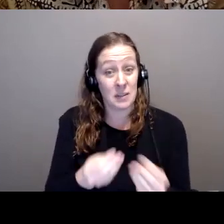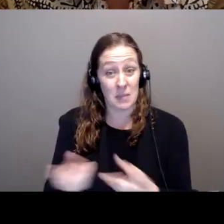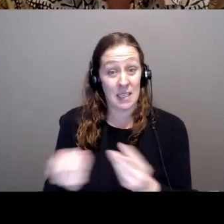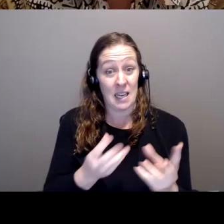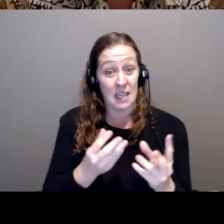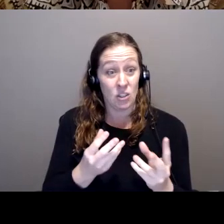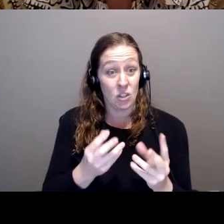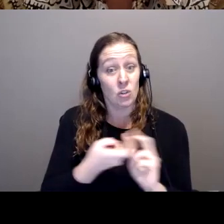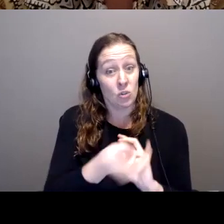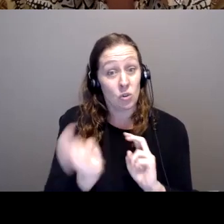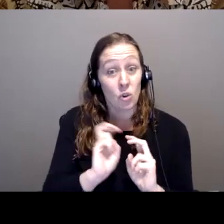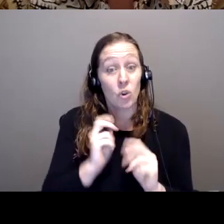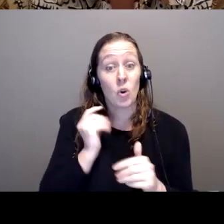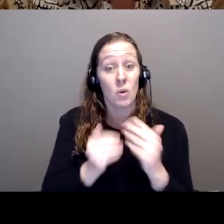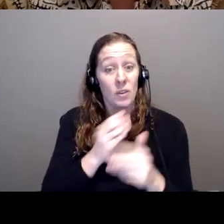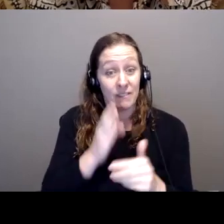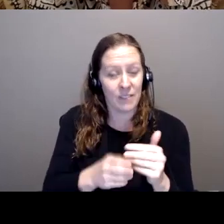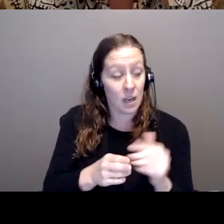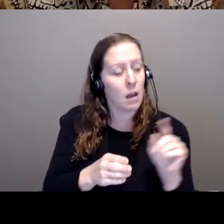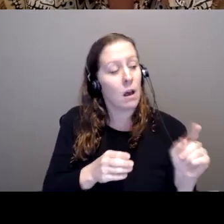or circles has been completed.